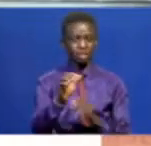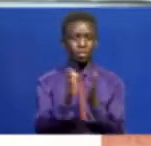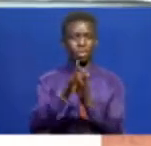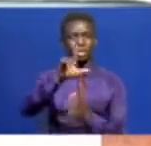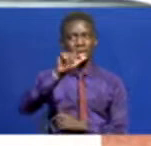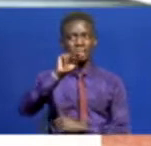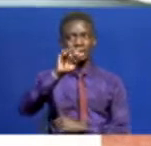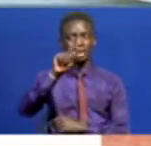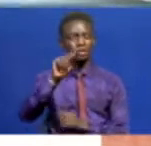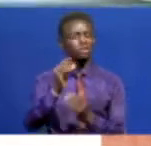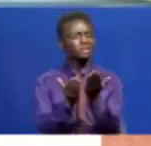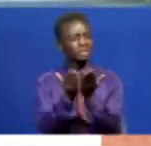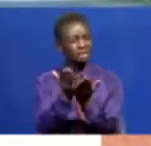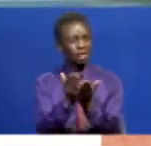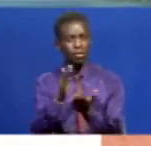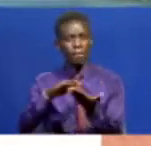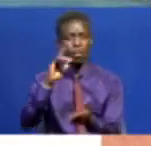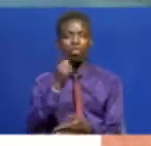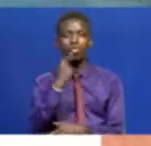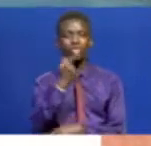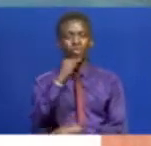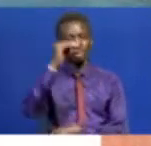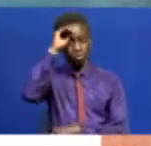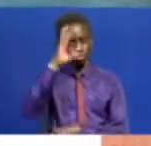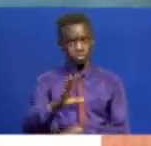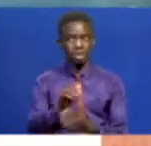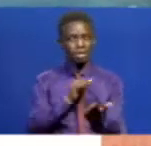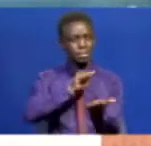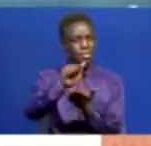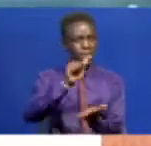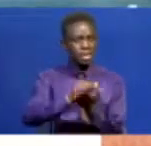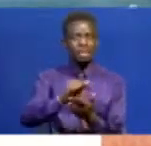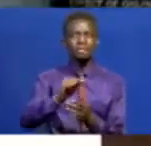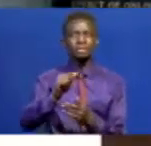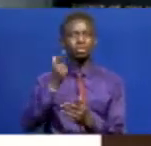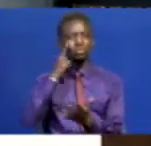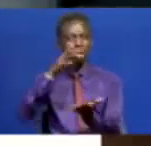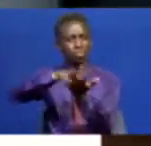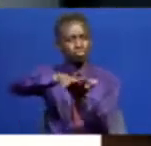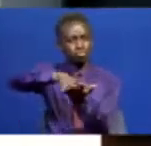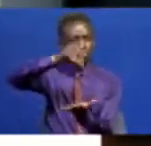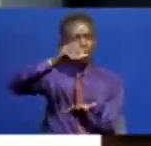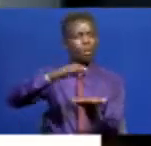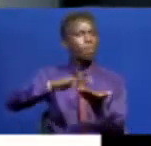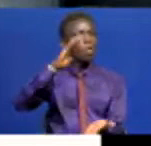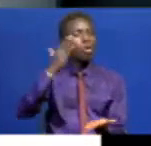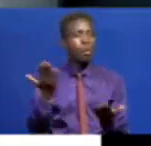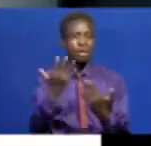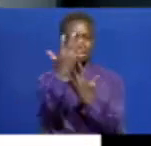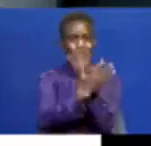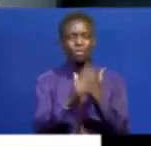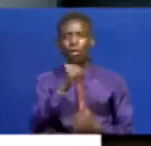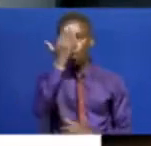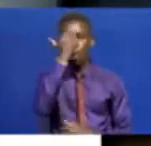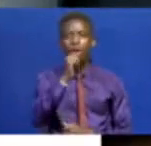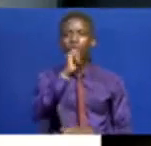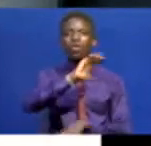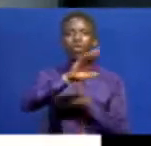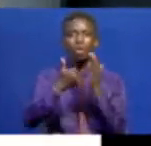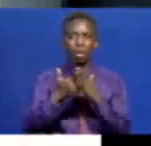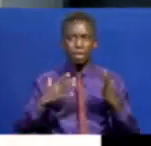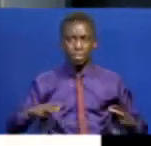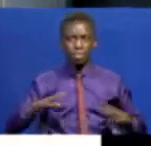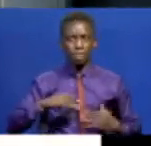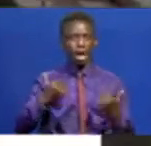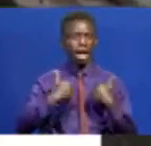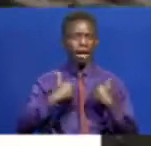students. Printing and scanning services are mostly done in the cyber, since not everyone owns a printer or a